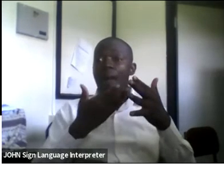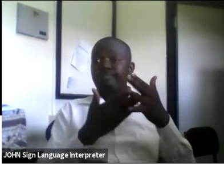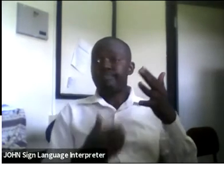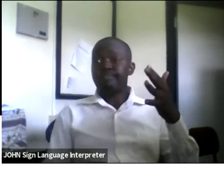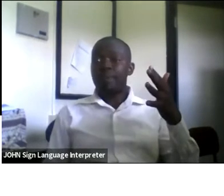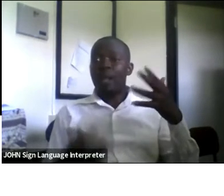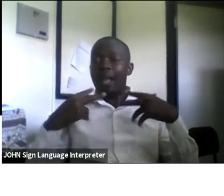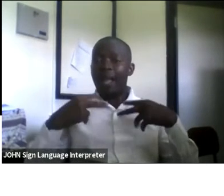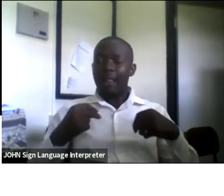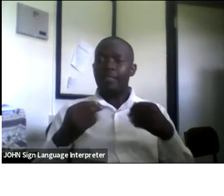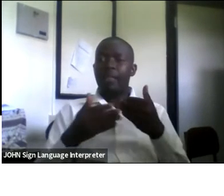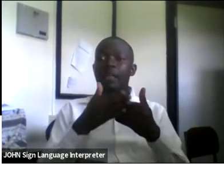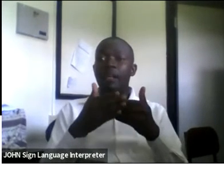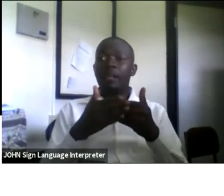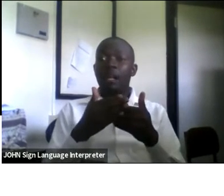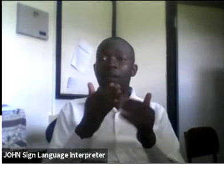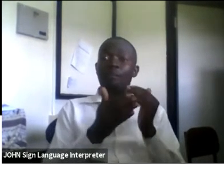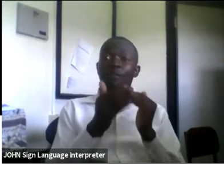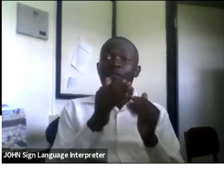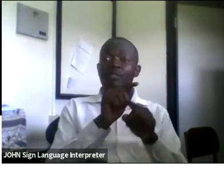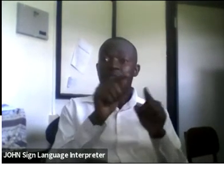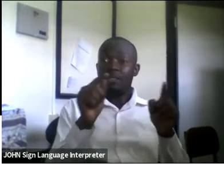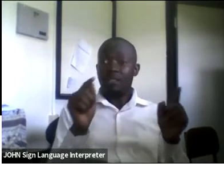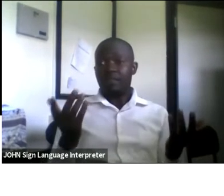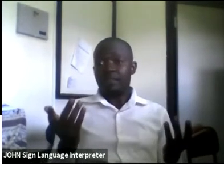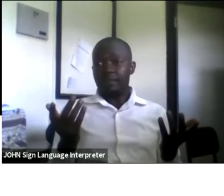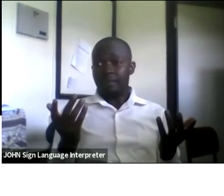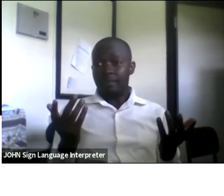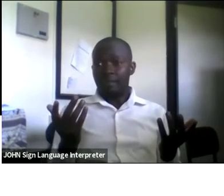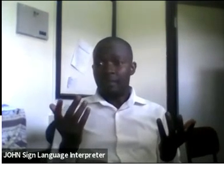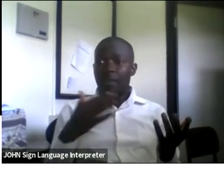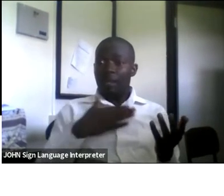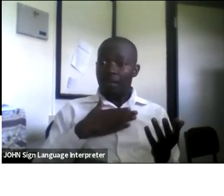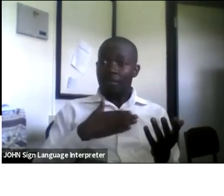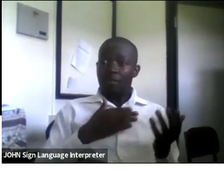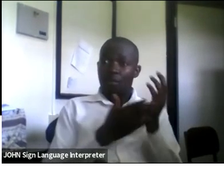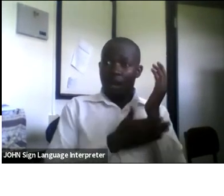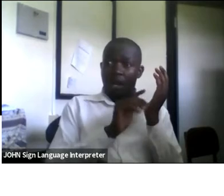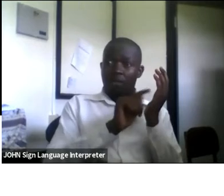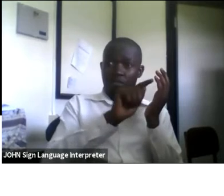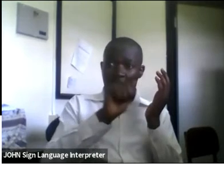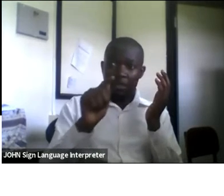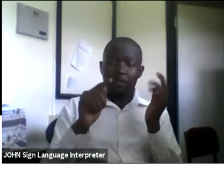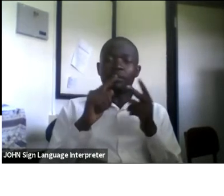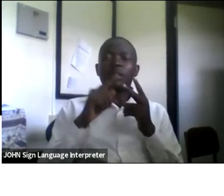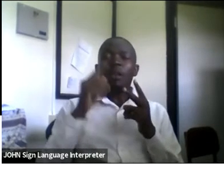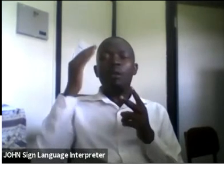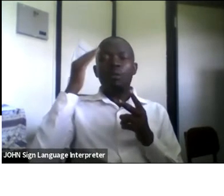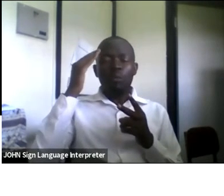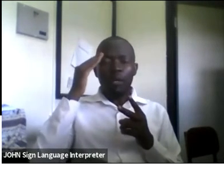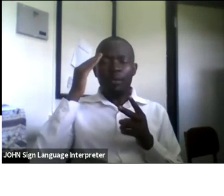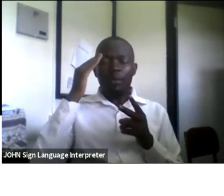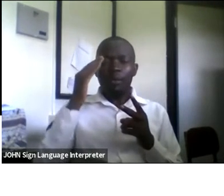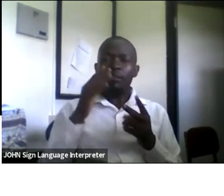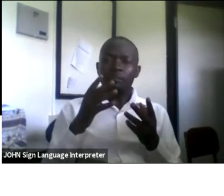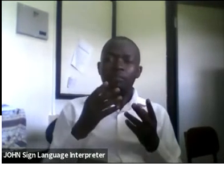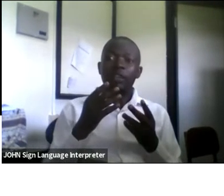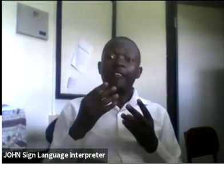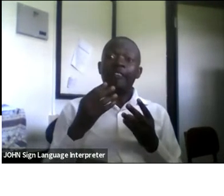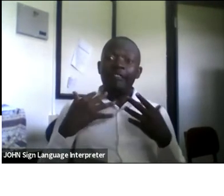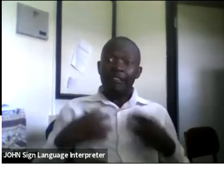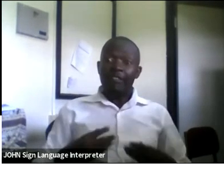professionals, various types of professionals. In our own countries, we know about the gap of the physiotherapists, whether it's